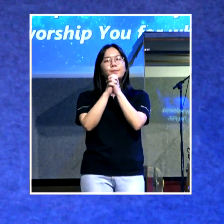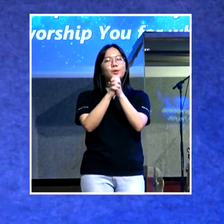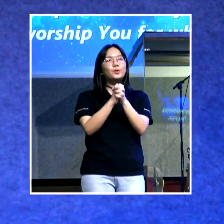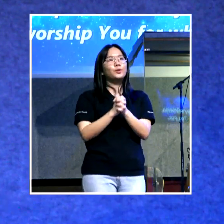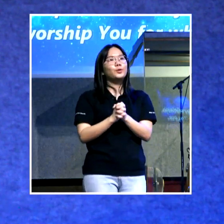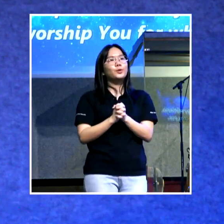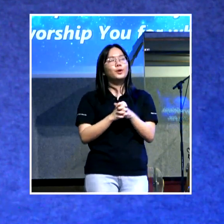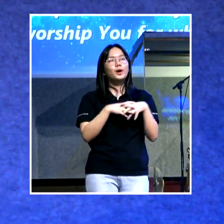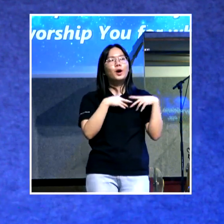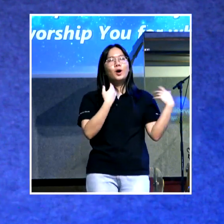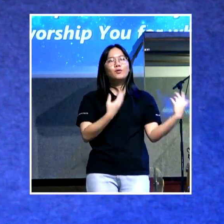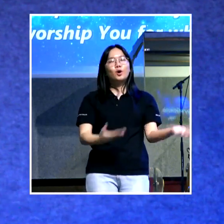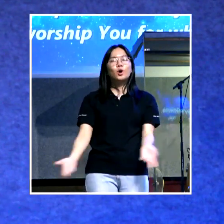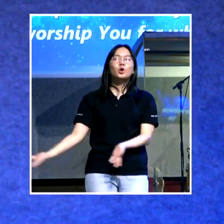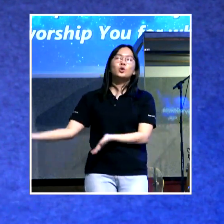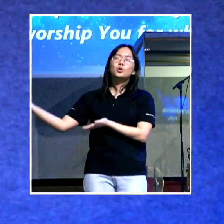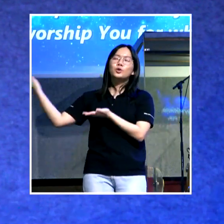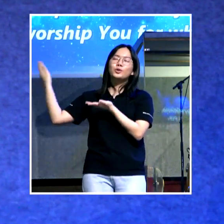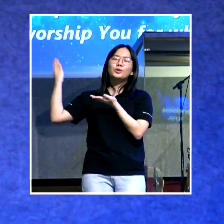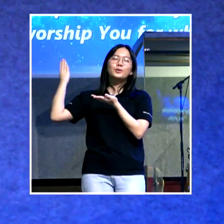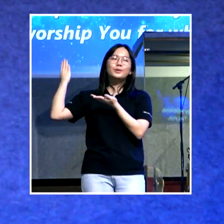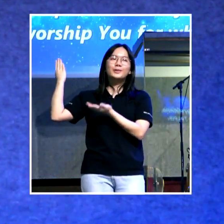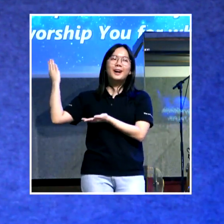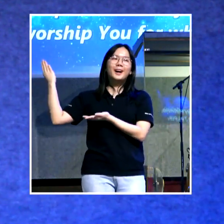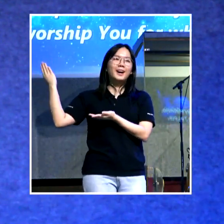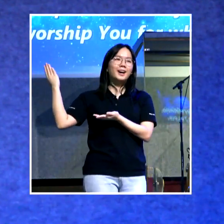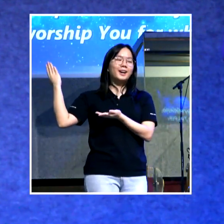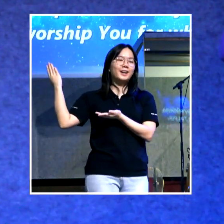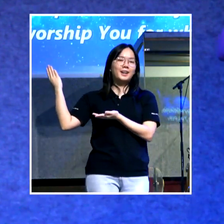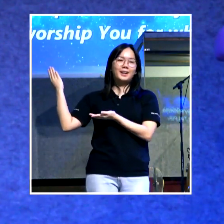worship you for who you